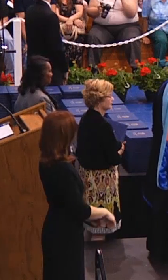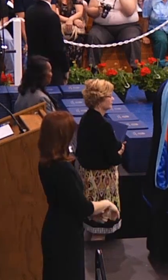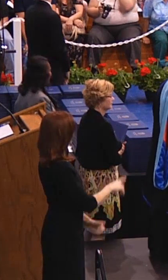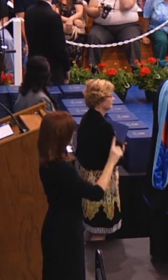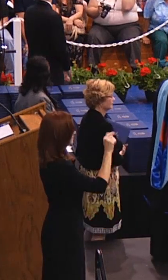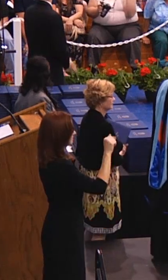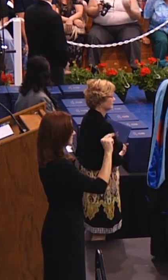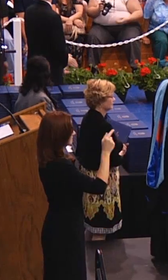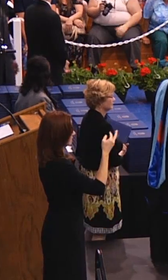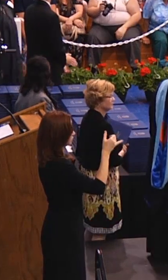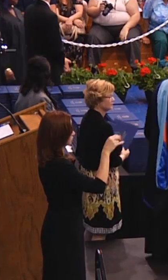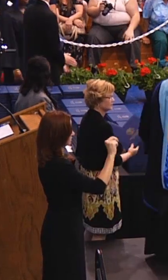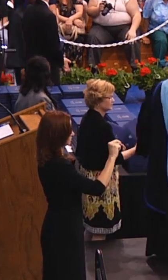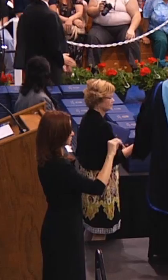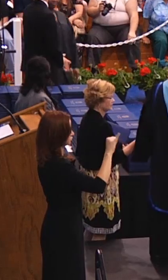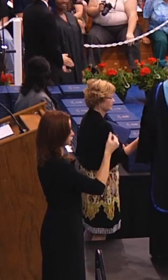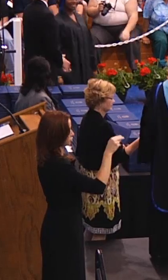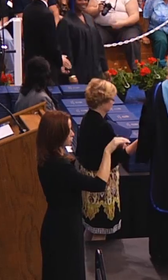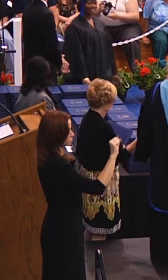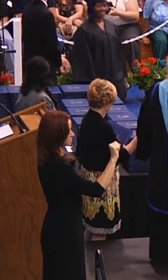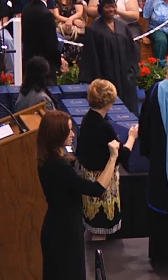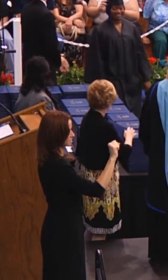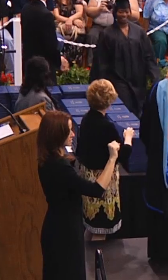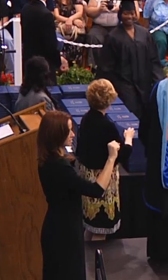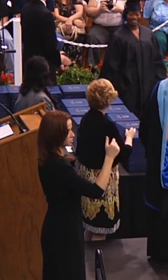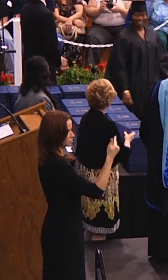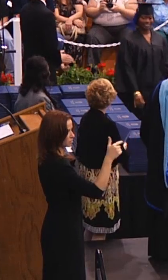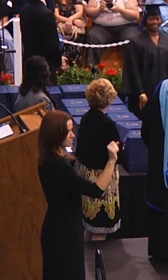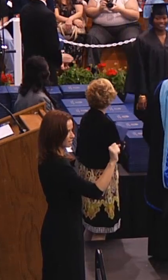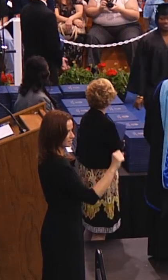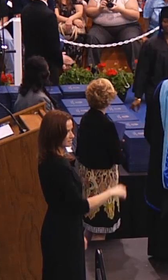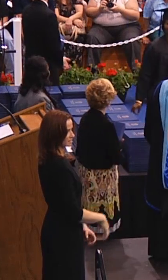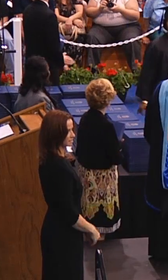Kendrian Idet Jones, General Studies.